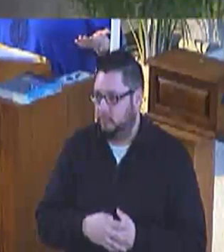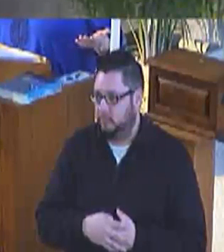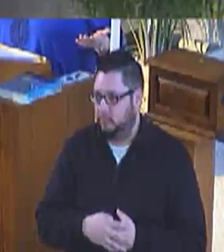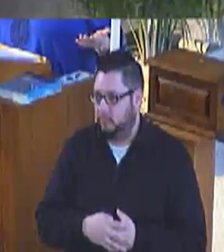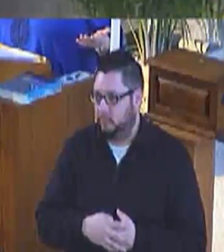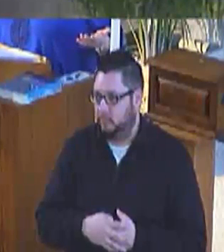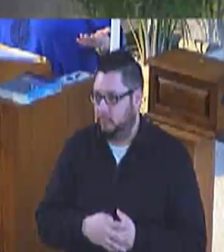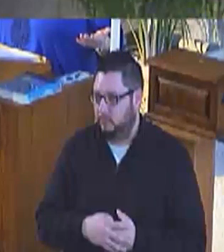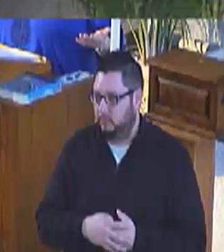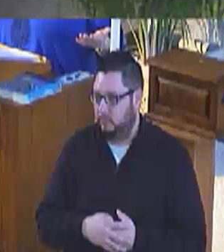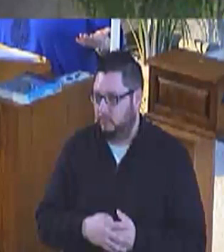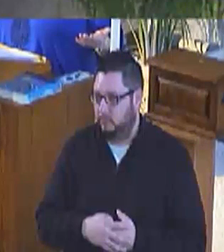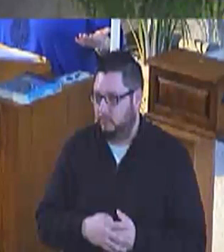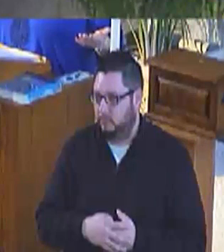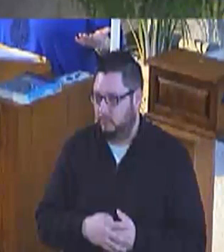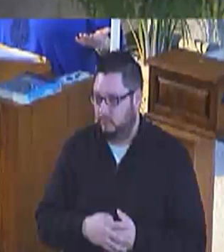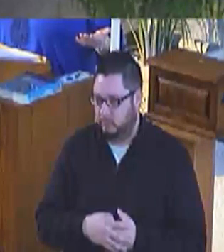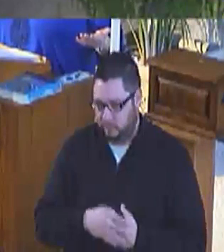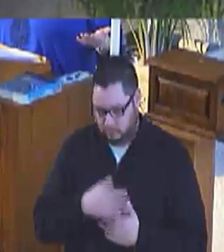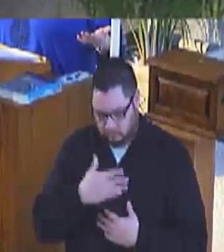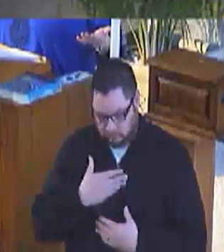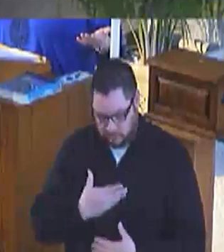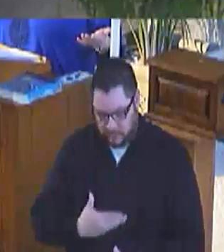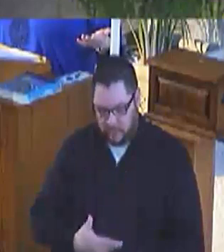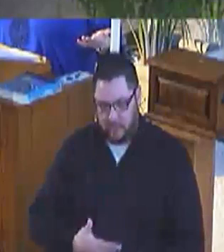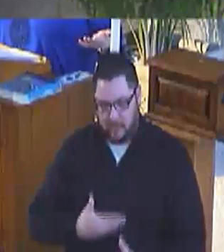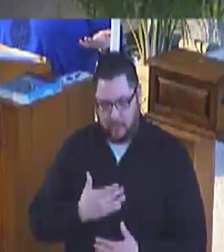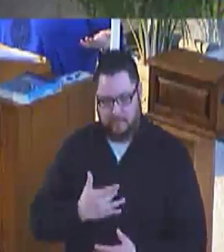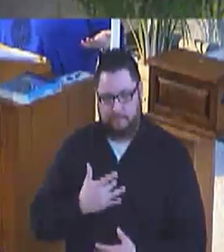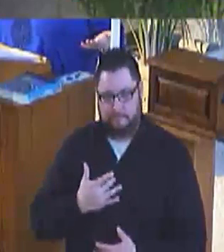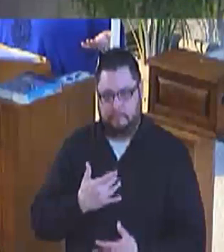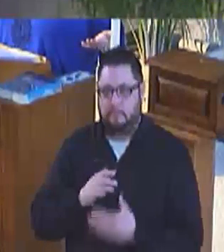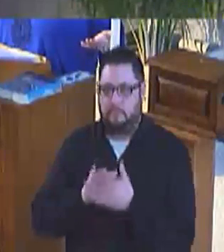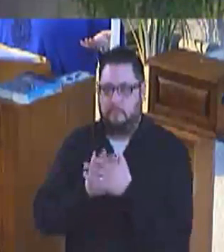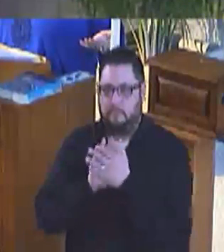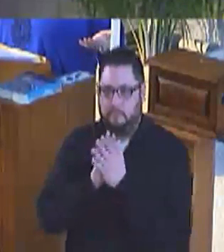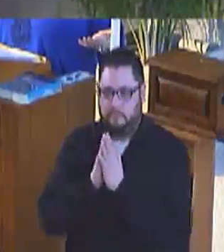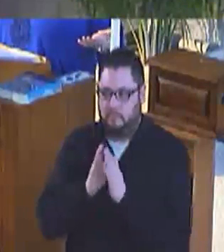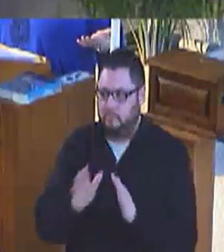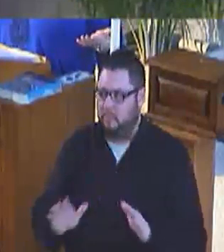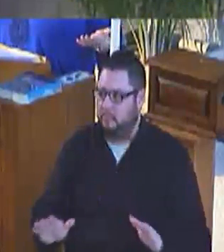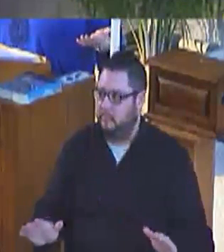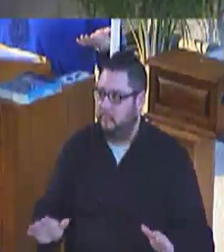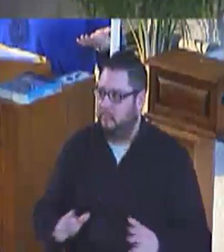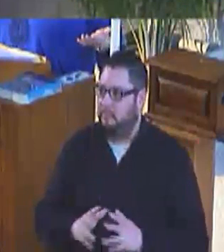I am at peace.